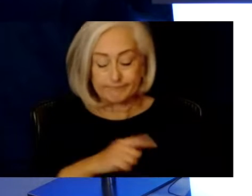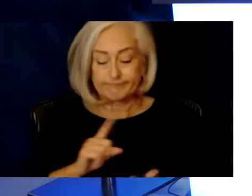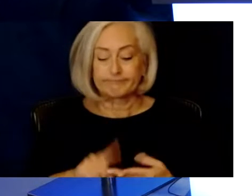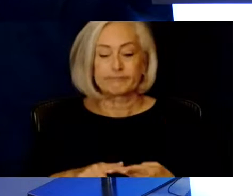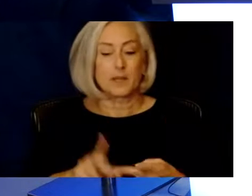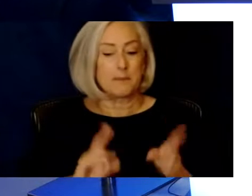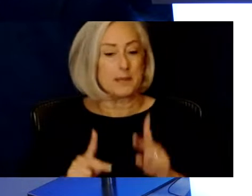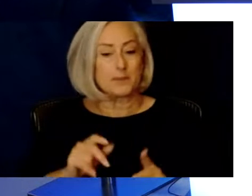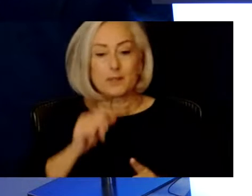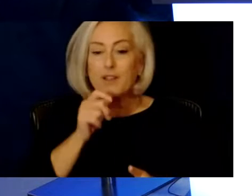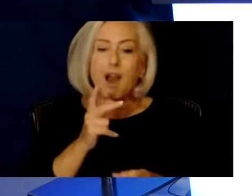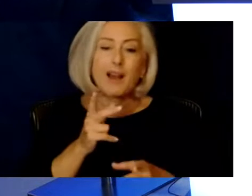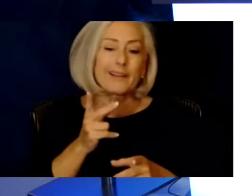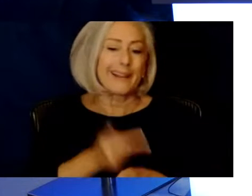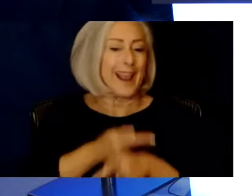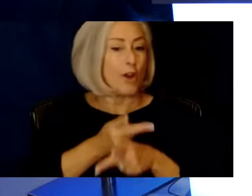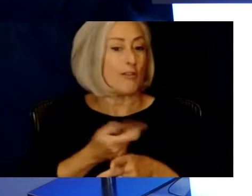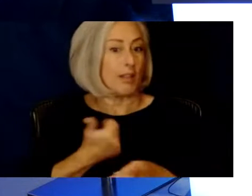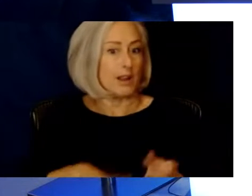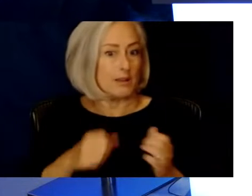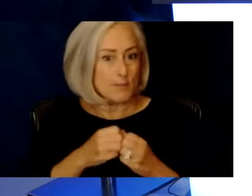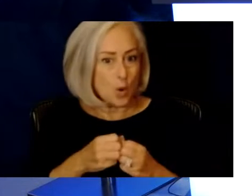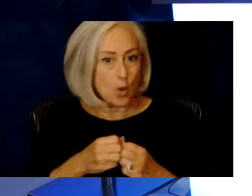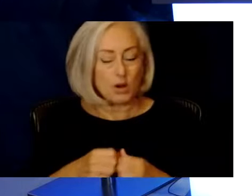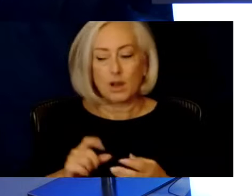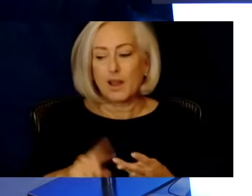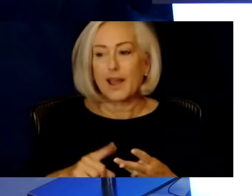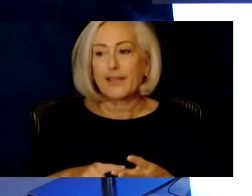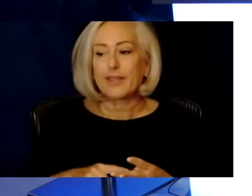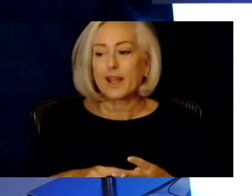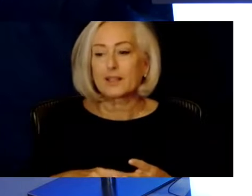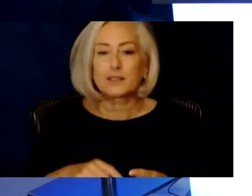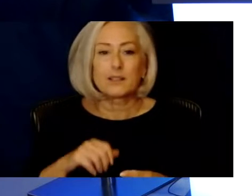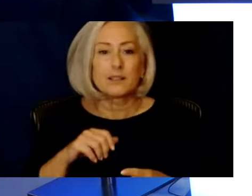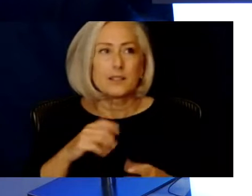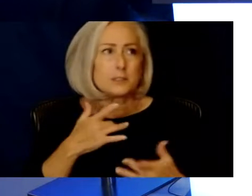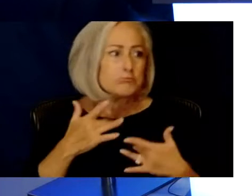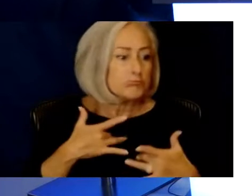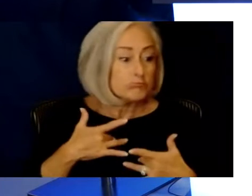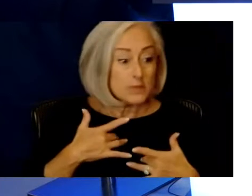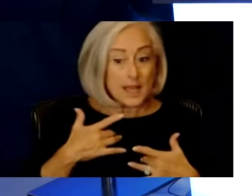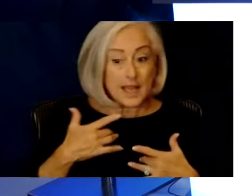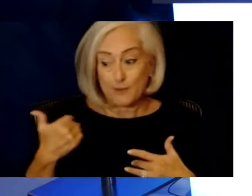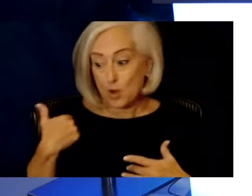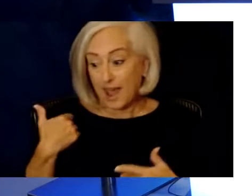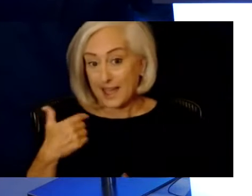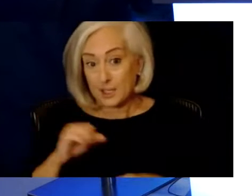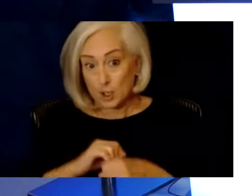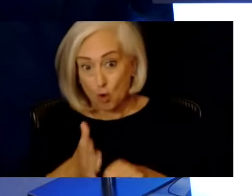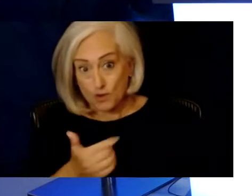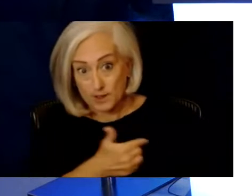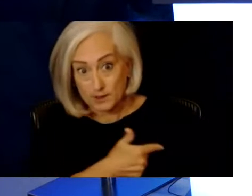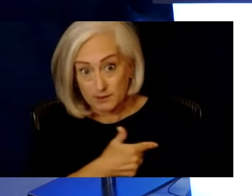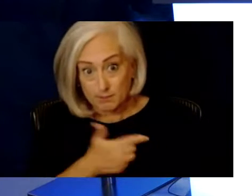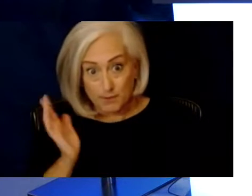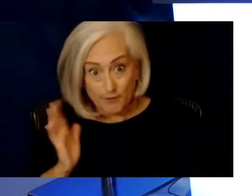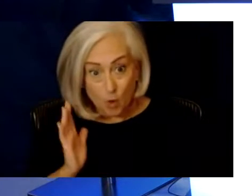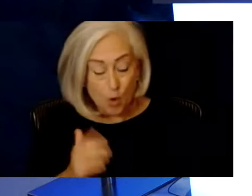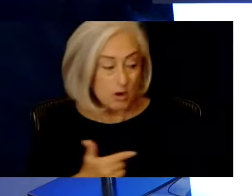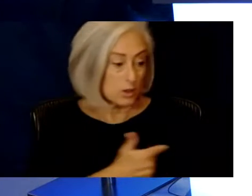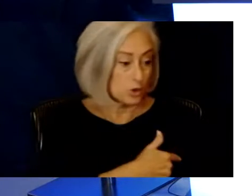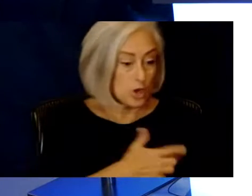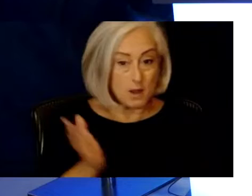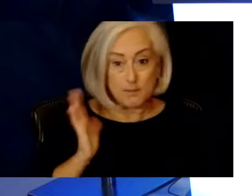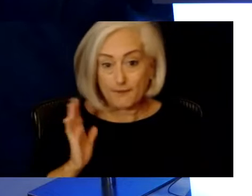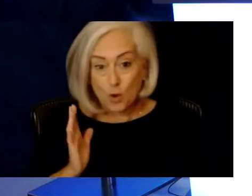C, having to worry about how long it's been since you had immunity from whether or not you've had COVID in the past. So I think wastewater testing is an important